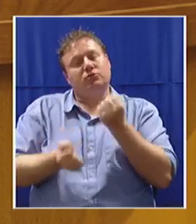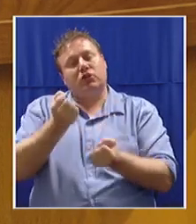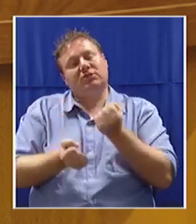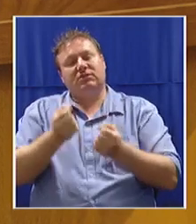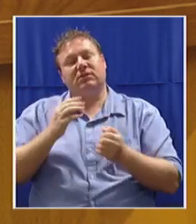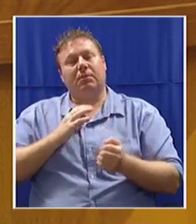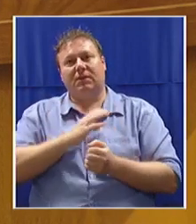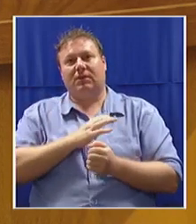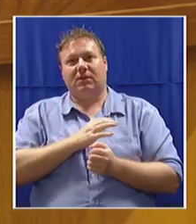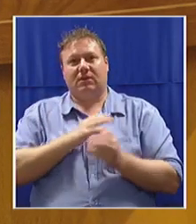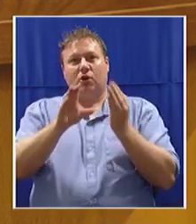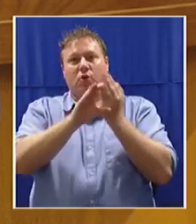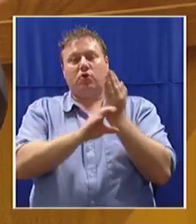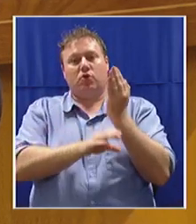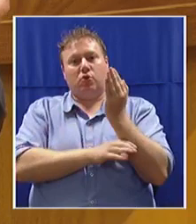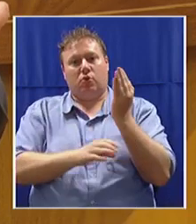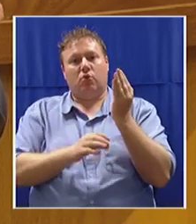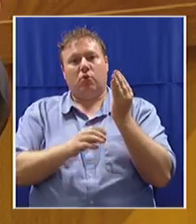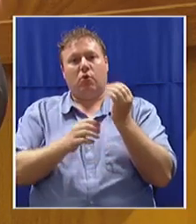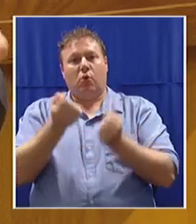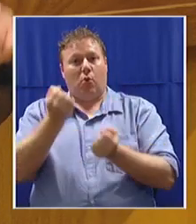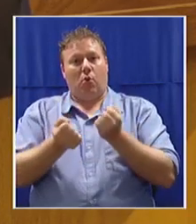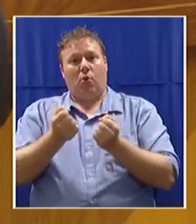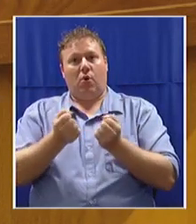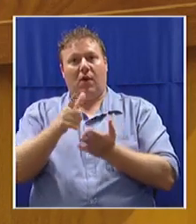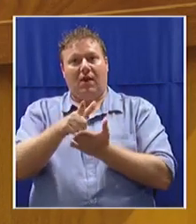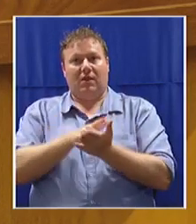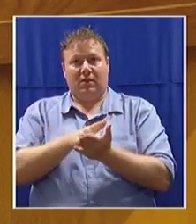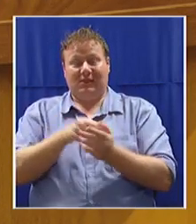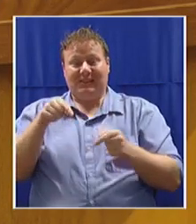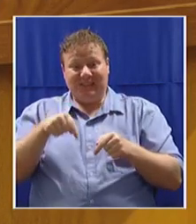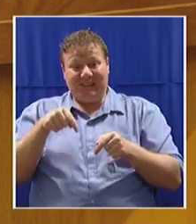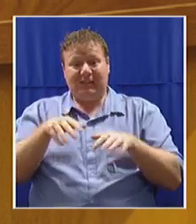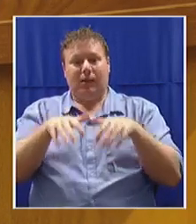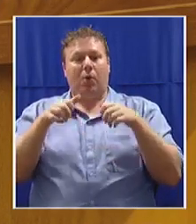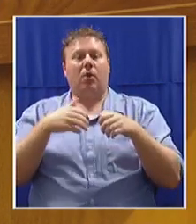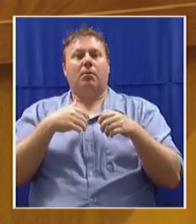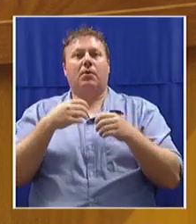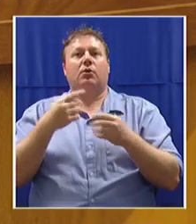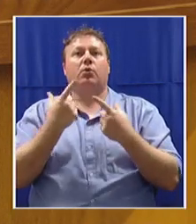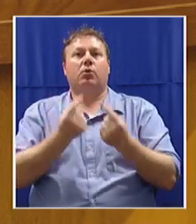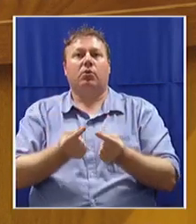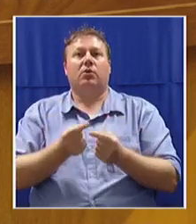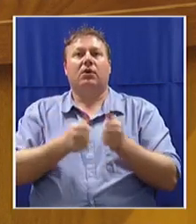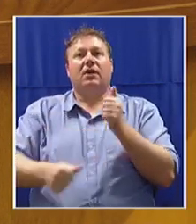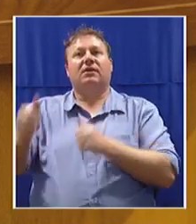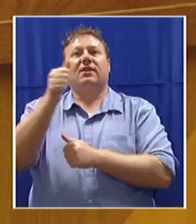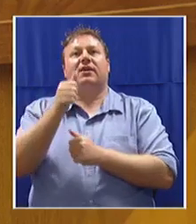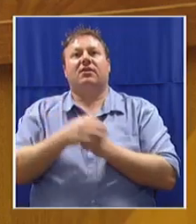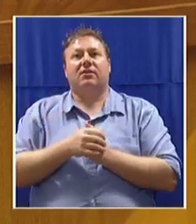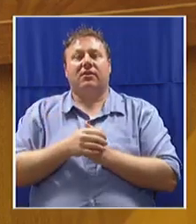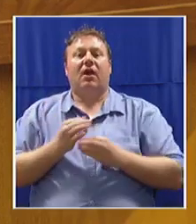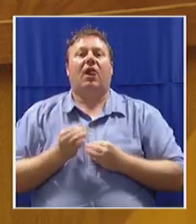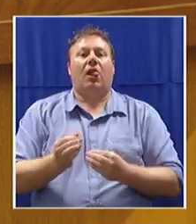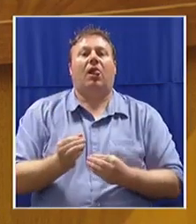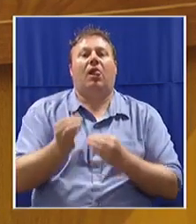the Constitutional Court strikes down pieces of legislation that are passed by this Parliament. The executive then